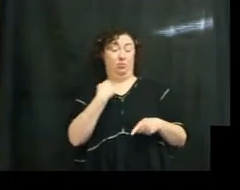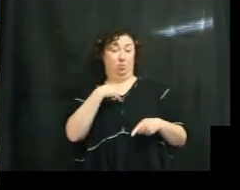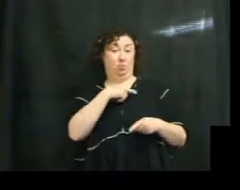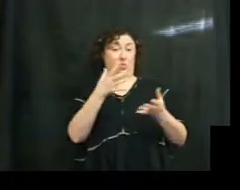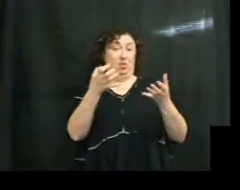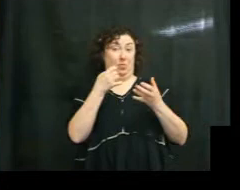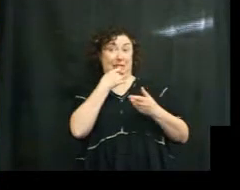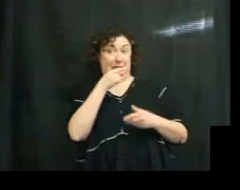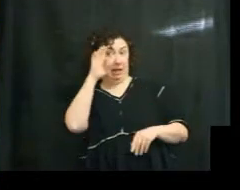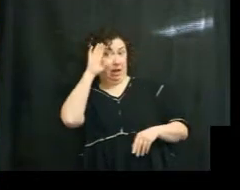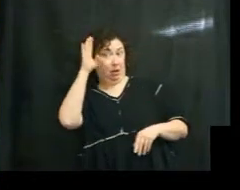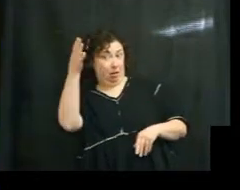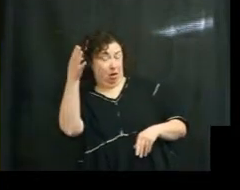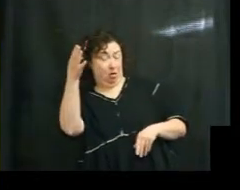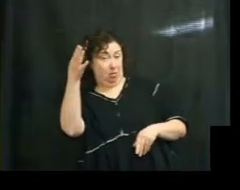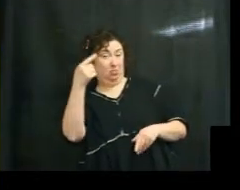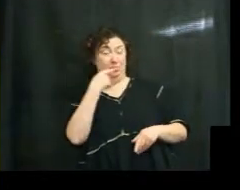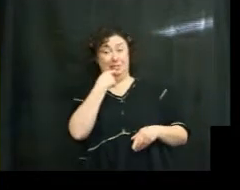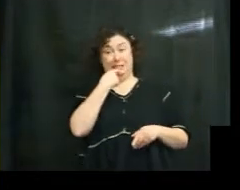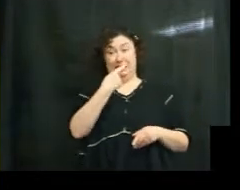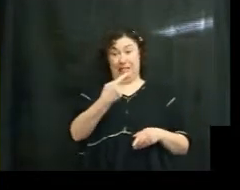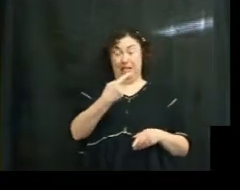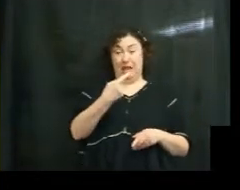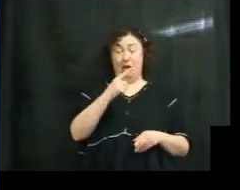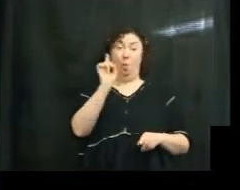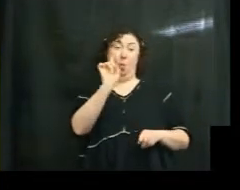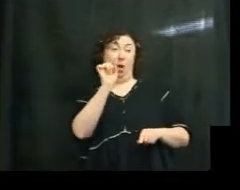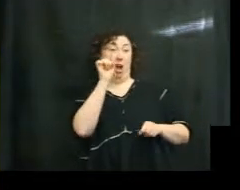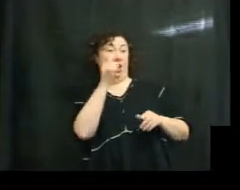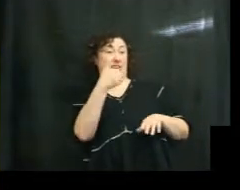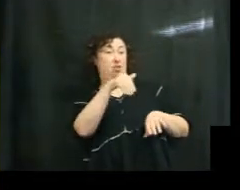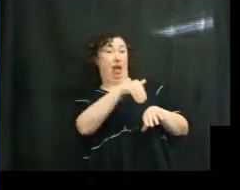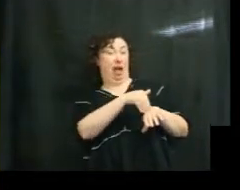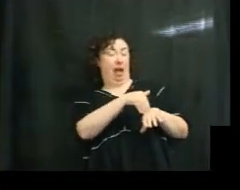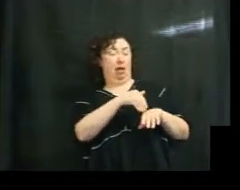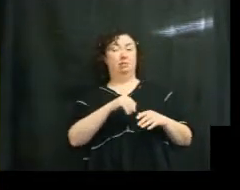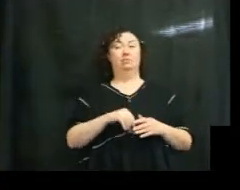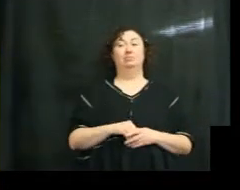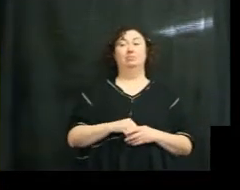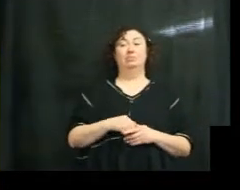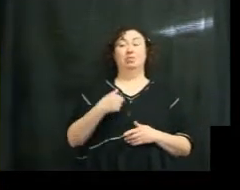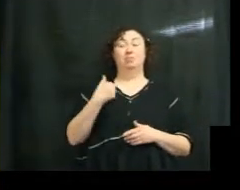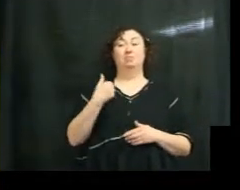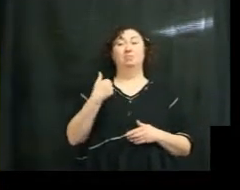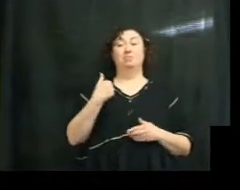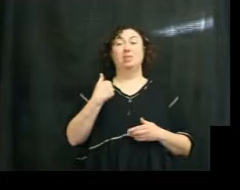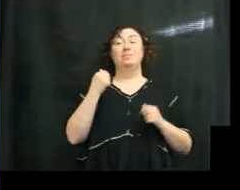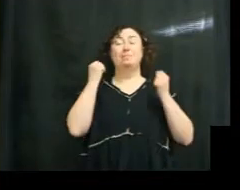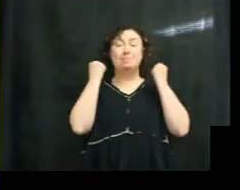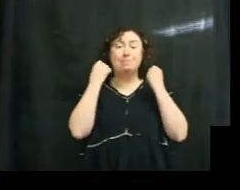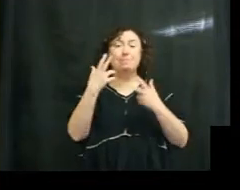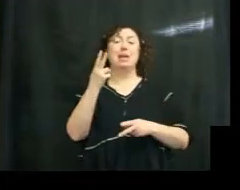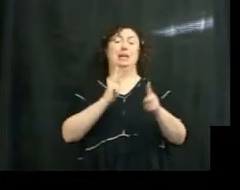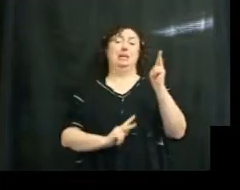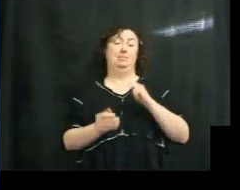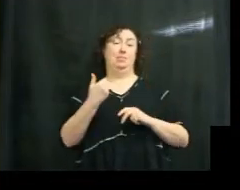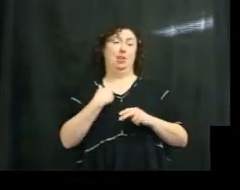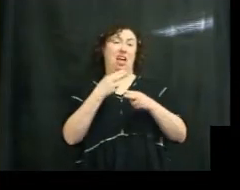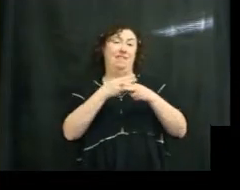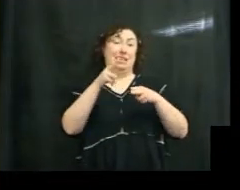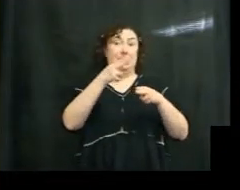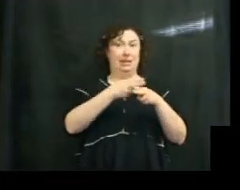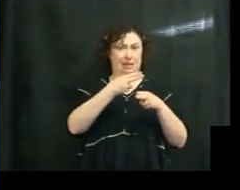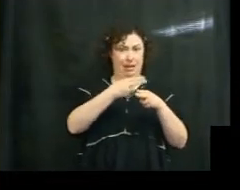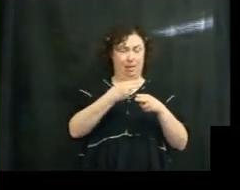of kids have nicknames, but I want to tell you the story of how I got mine. Just like when you listen to